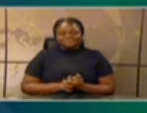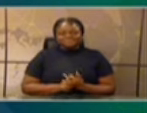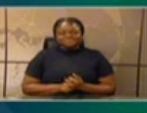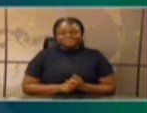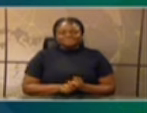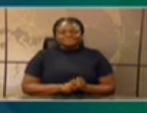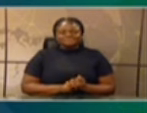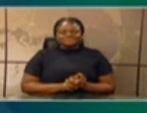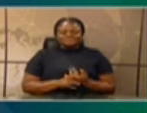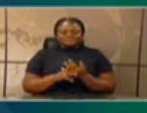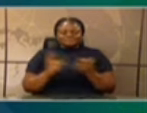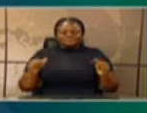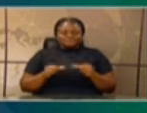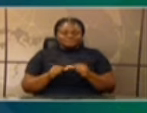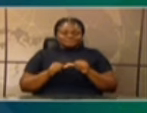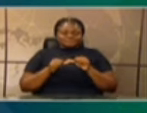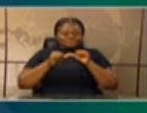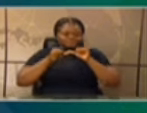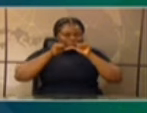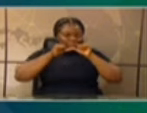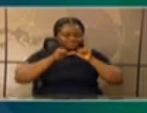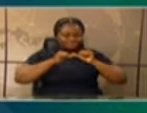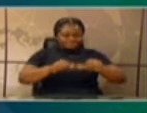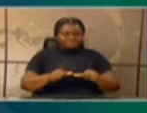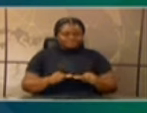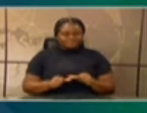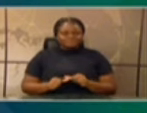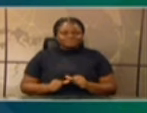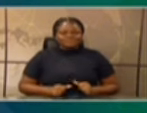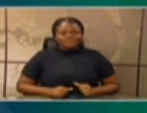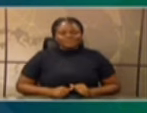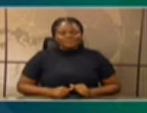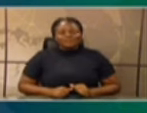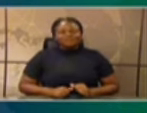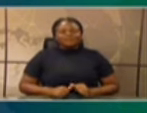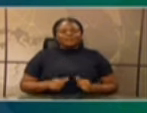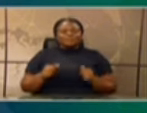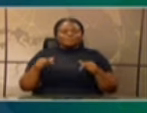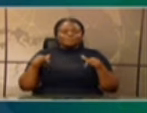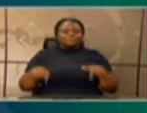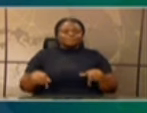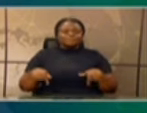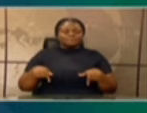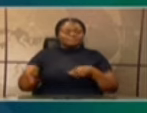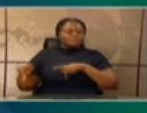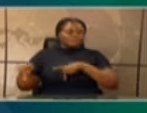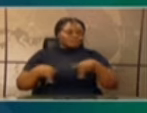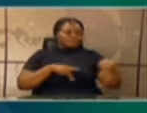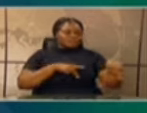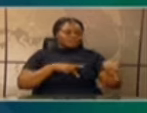All right, yeah, Cosway. Eti, parties no manifesto, Sina. No.